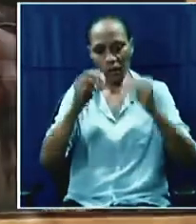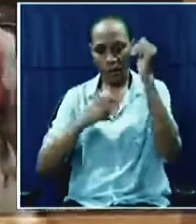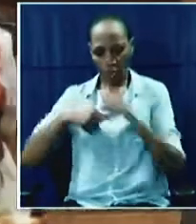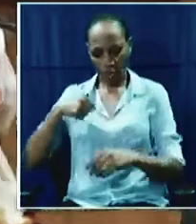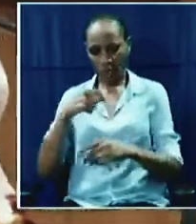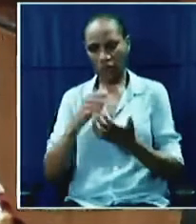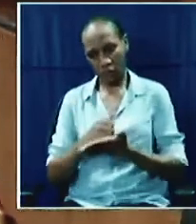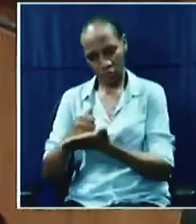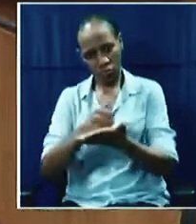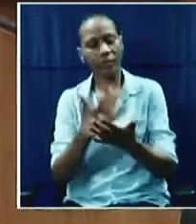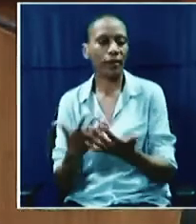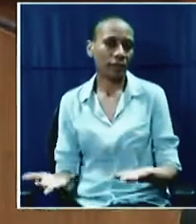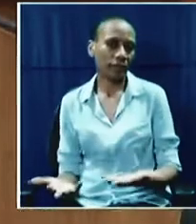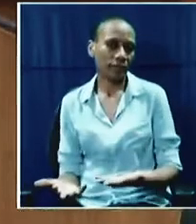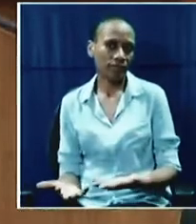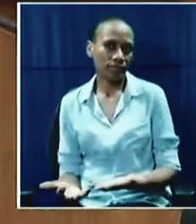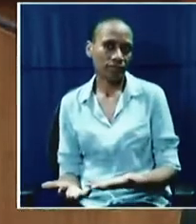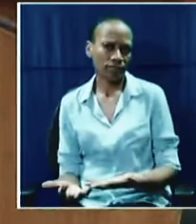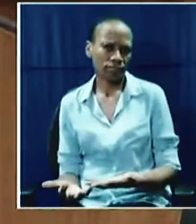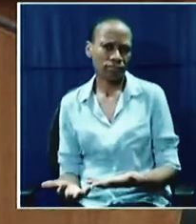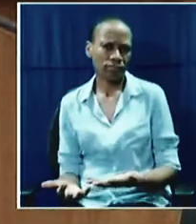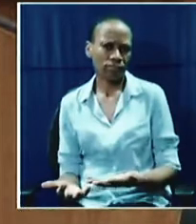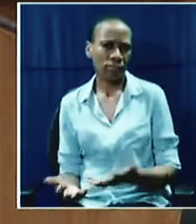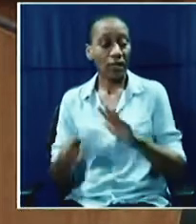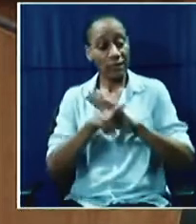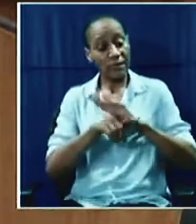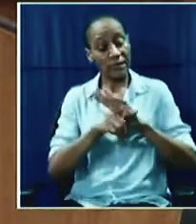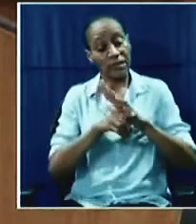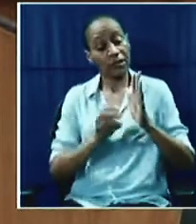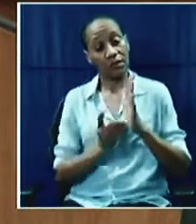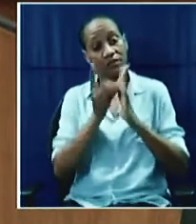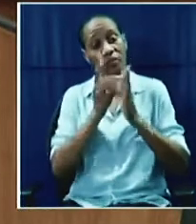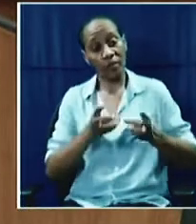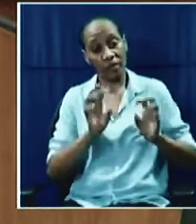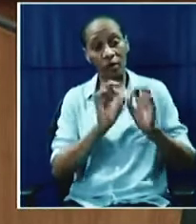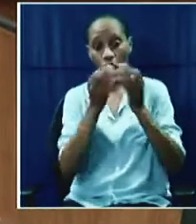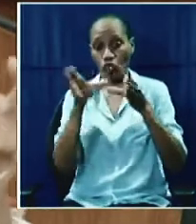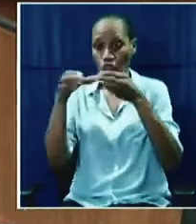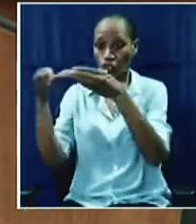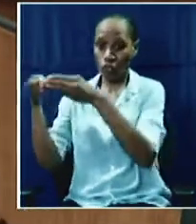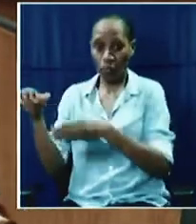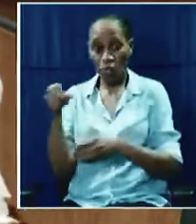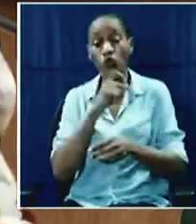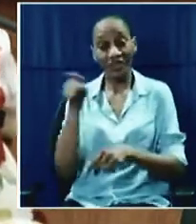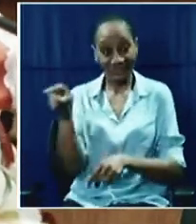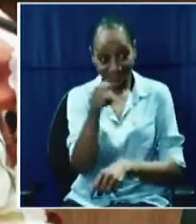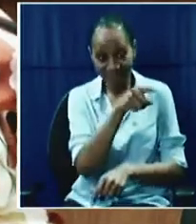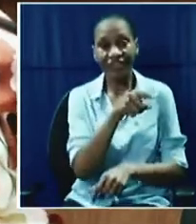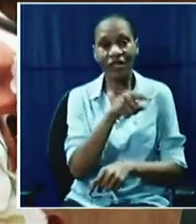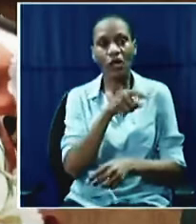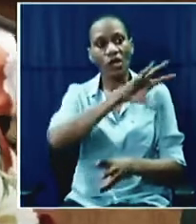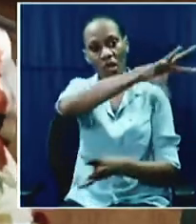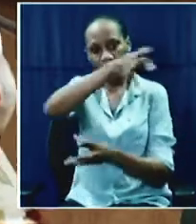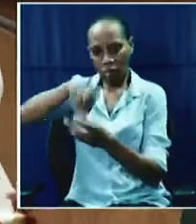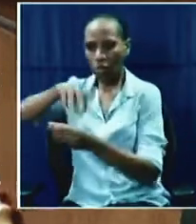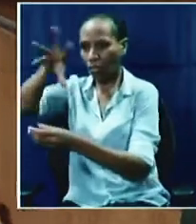municipalities. And through the district development model forums, we also bring in all the